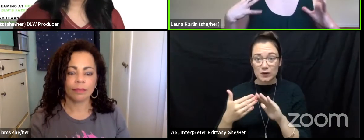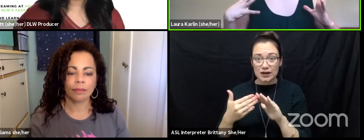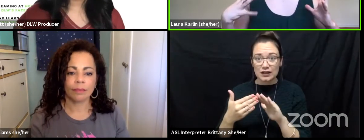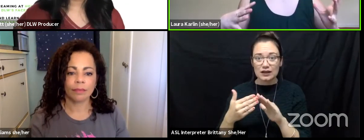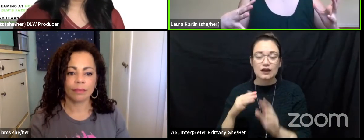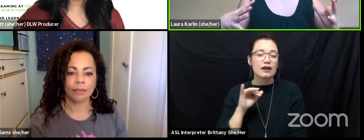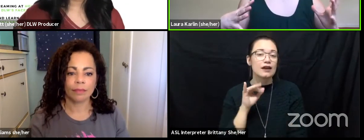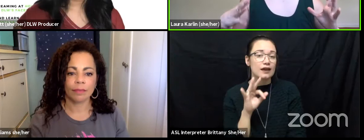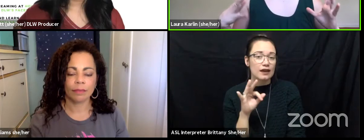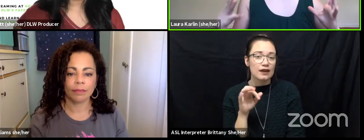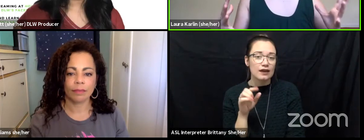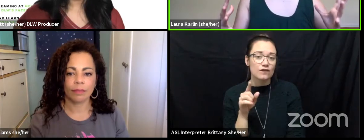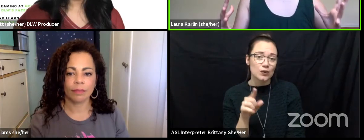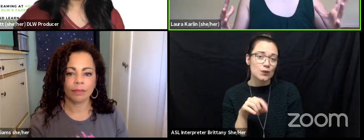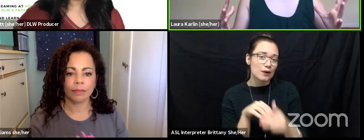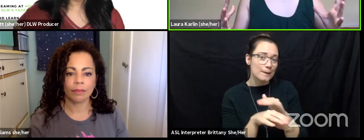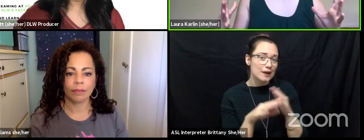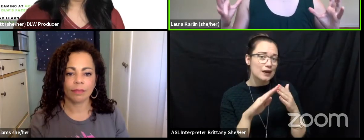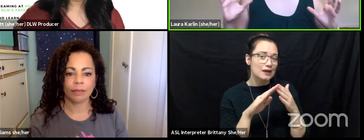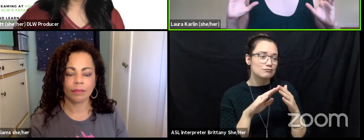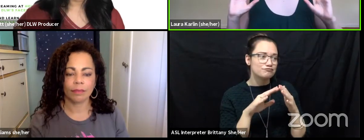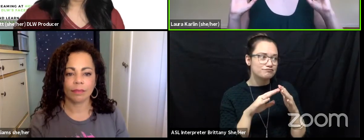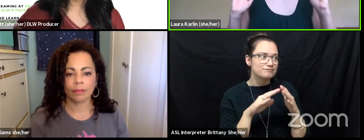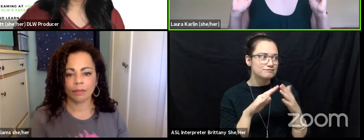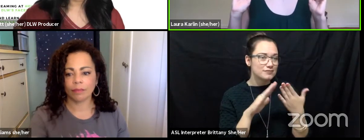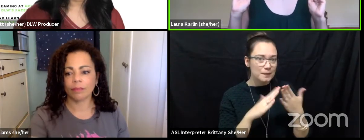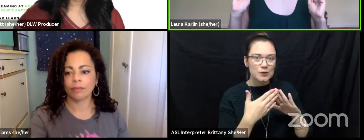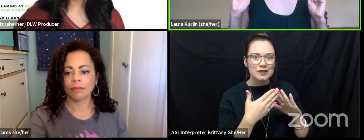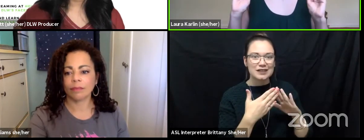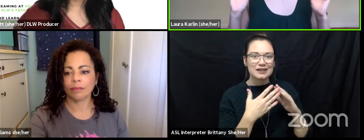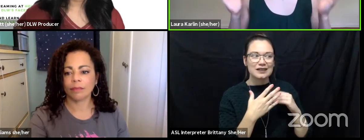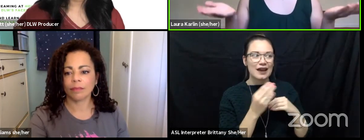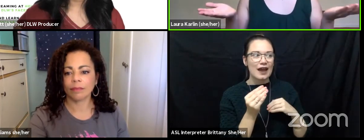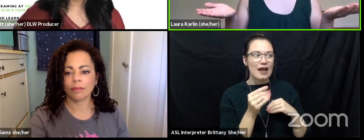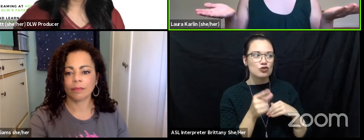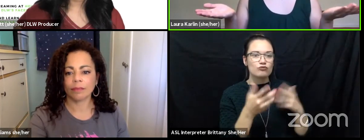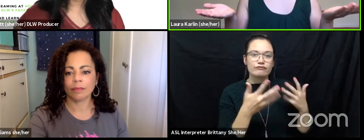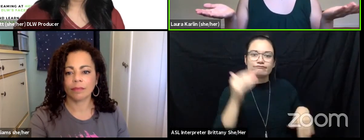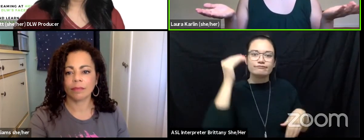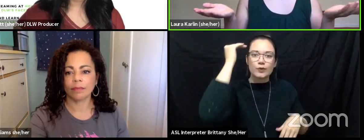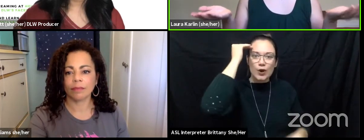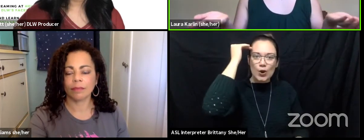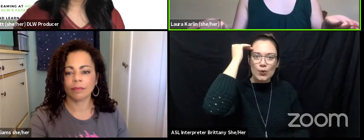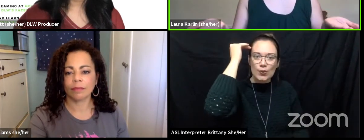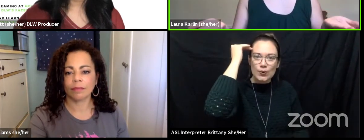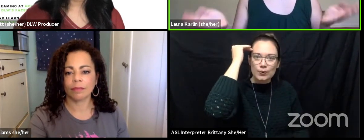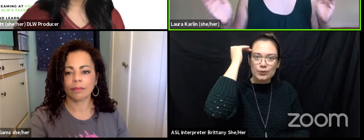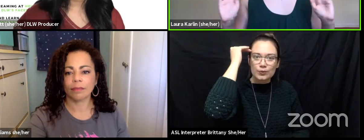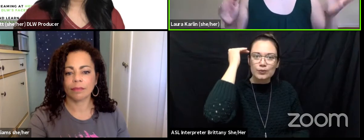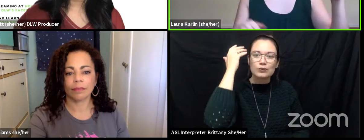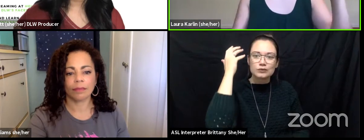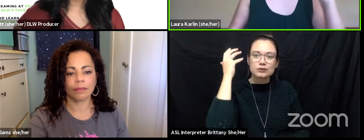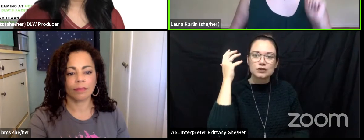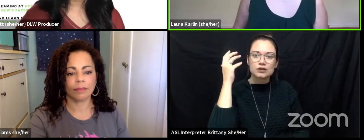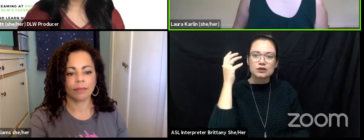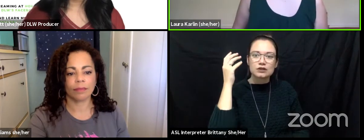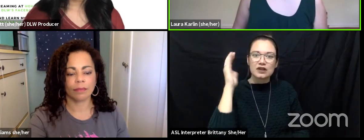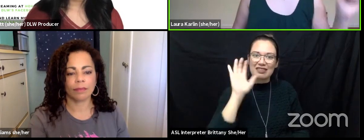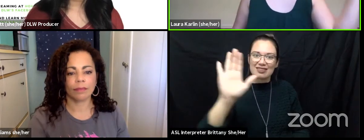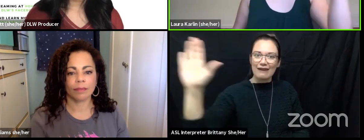are coming into a community and you know what you're going to, you know, what they